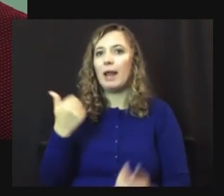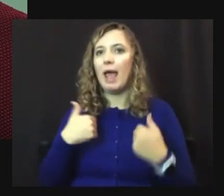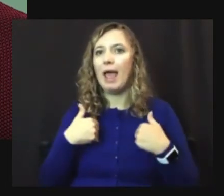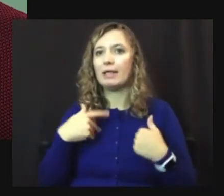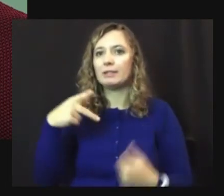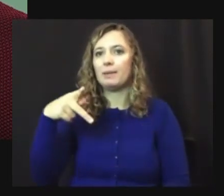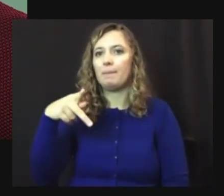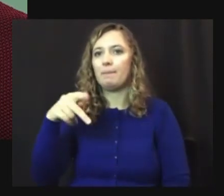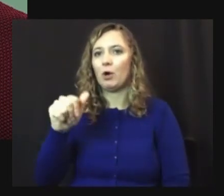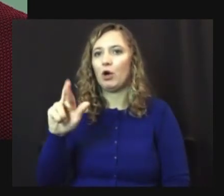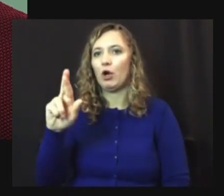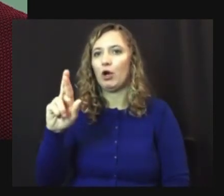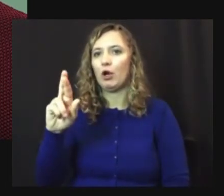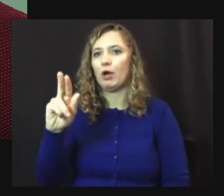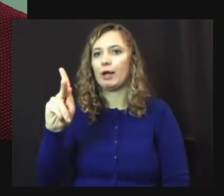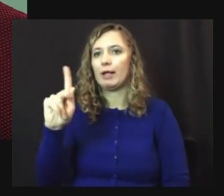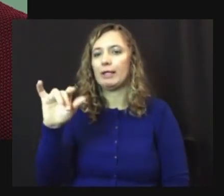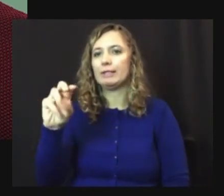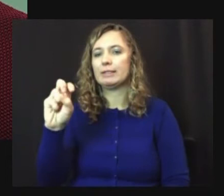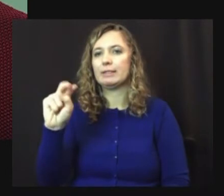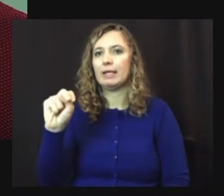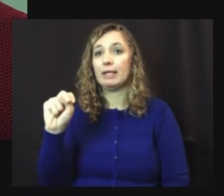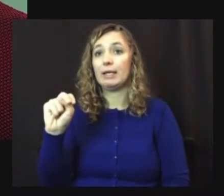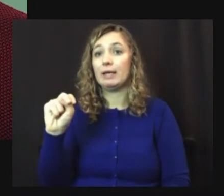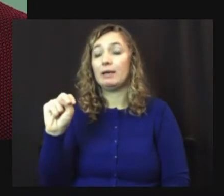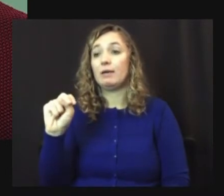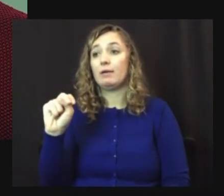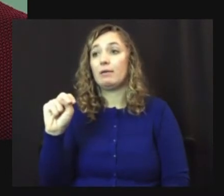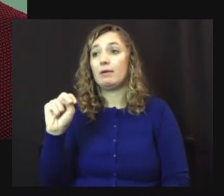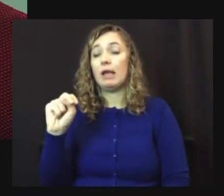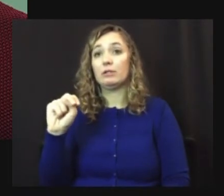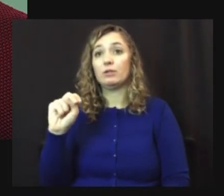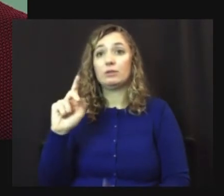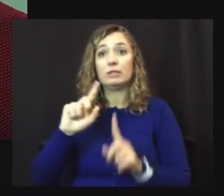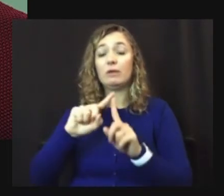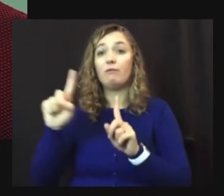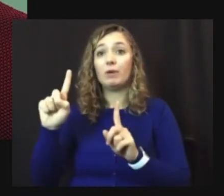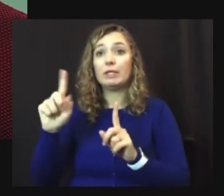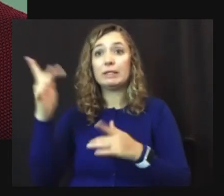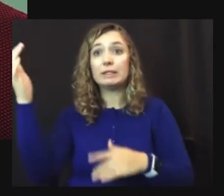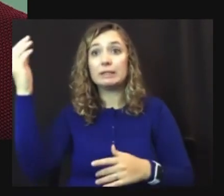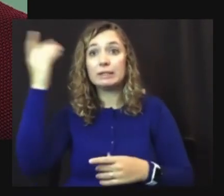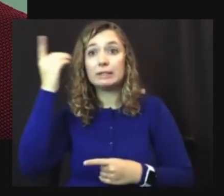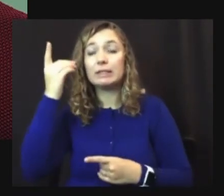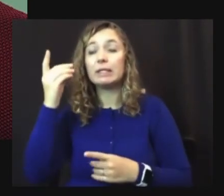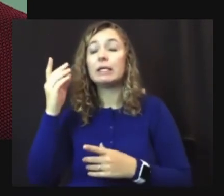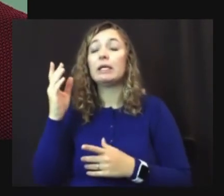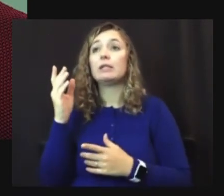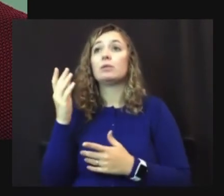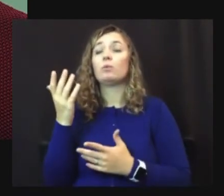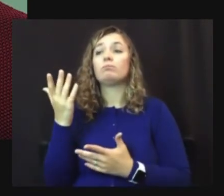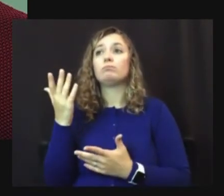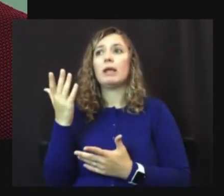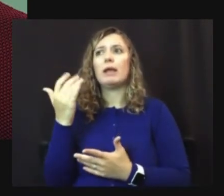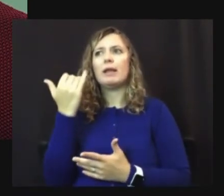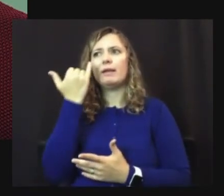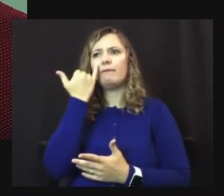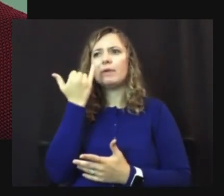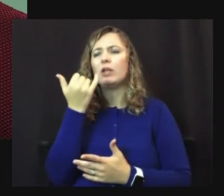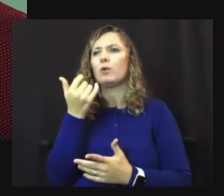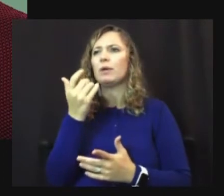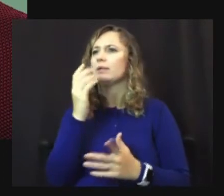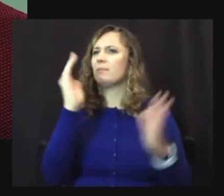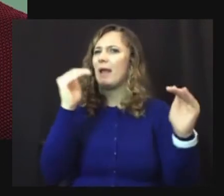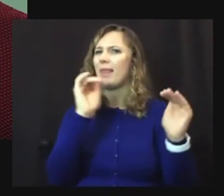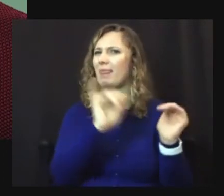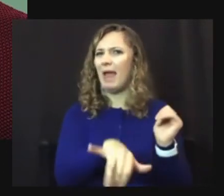to make that a moral thing and talk about how much easier someone else's life will be if we can